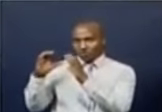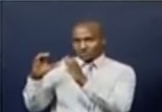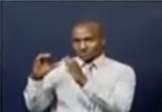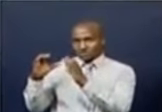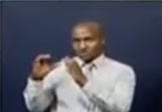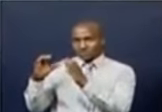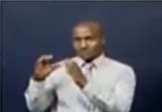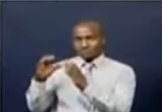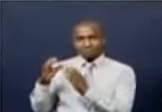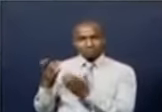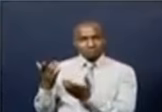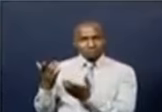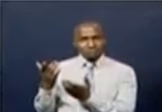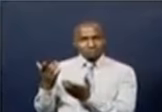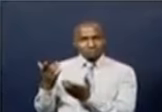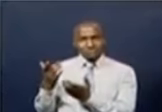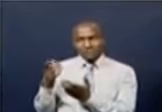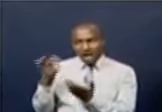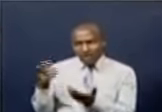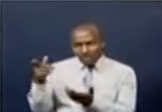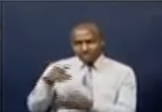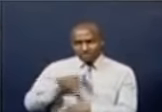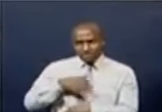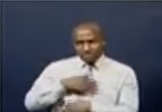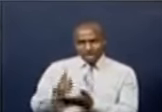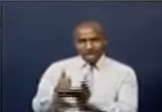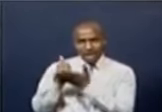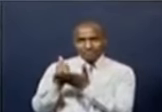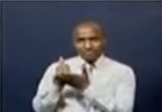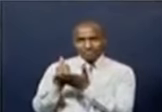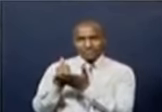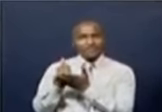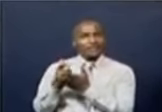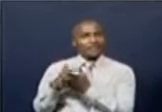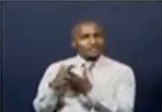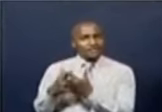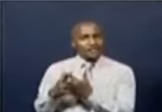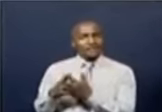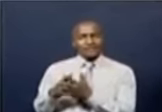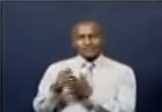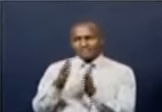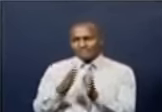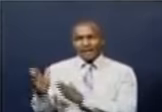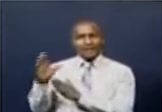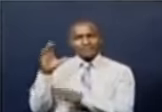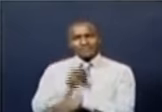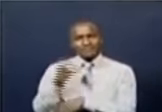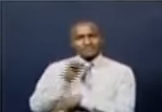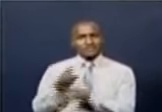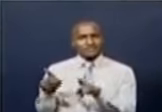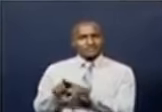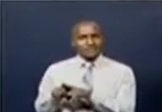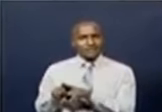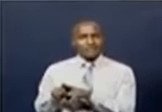Anzra... Yeah. Didn't have accreditation. Yes. And with some serious disorder mishap, and was